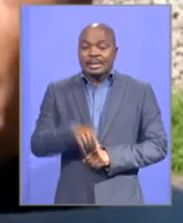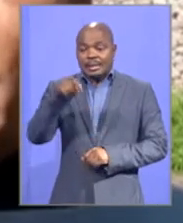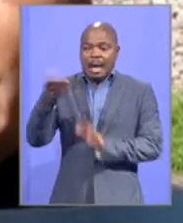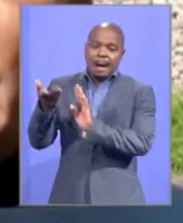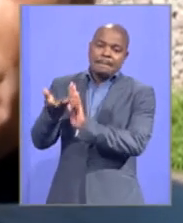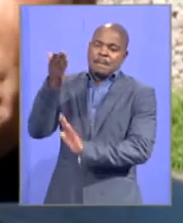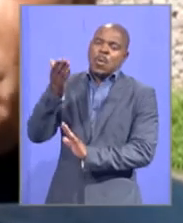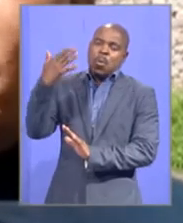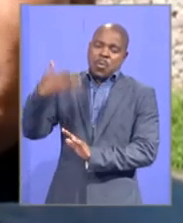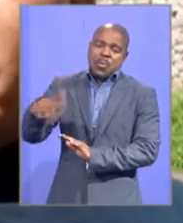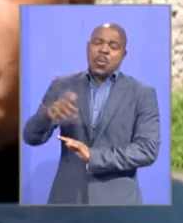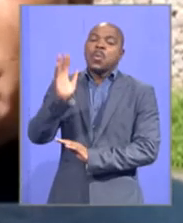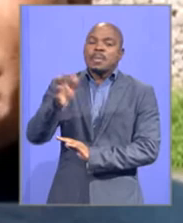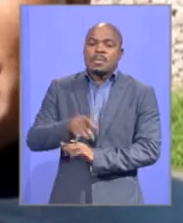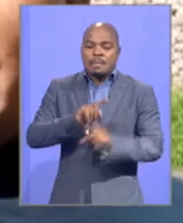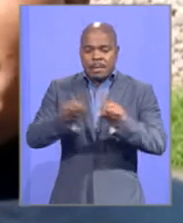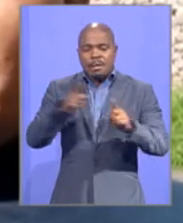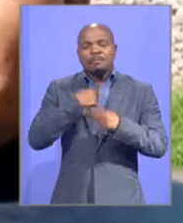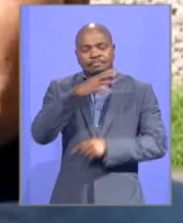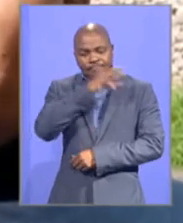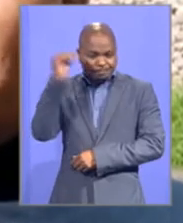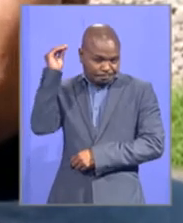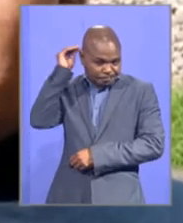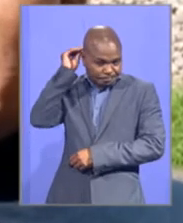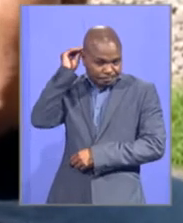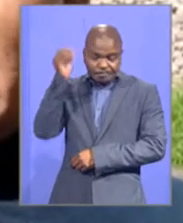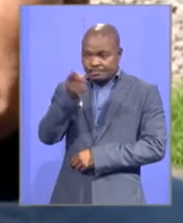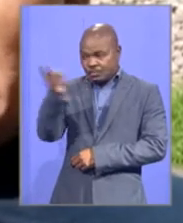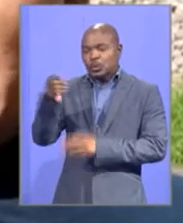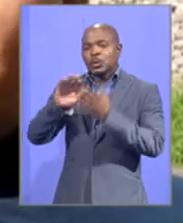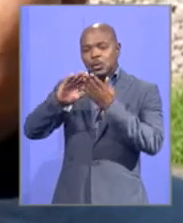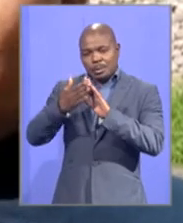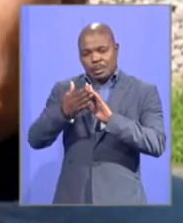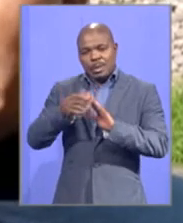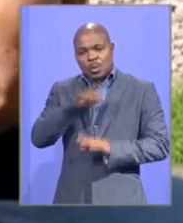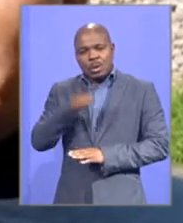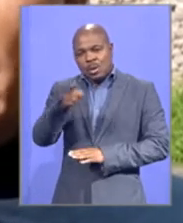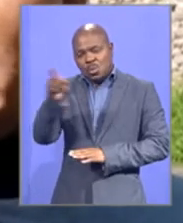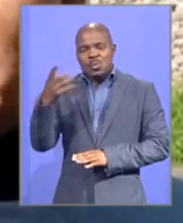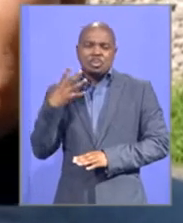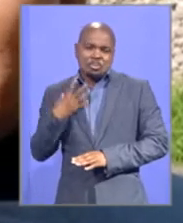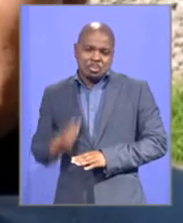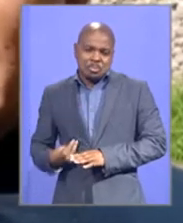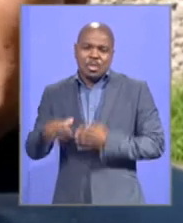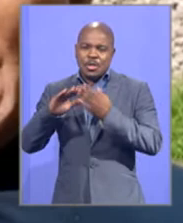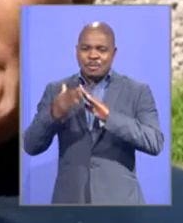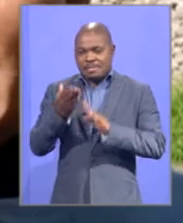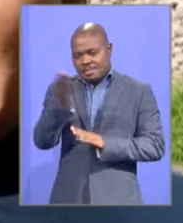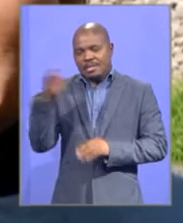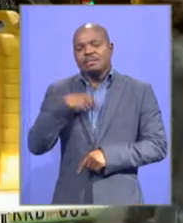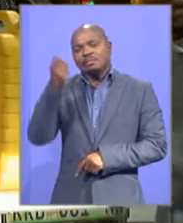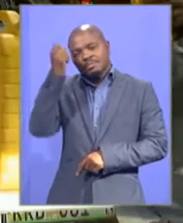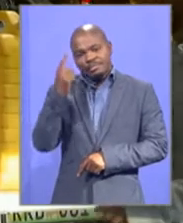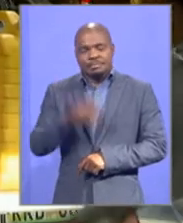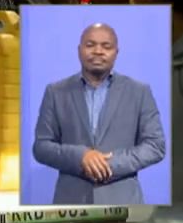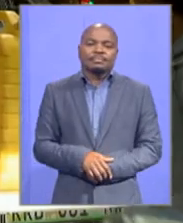though we will consider, our communities as they come from disadvantaged